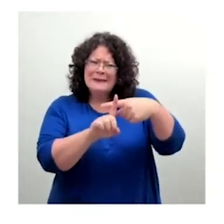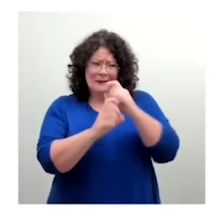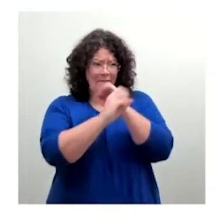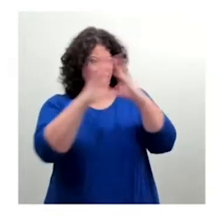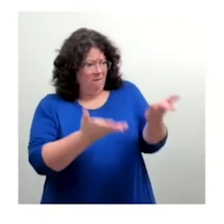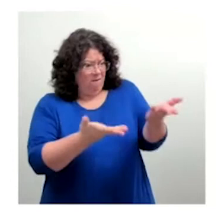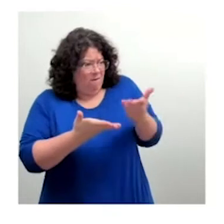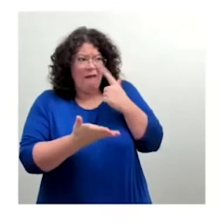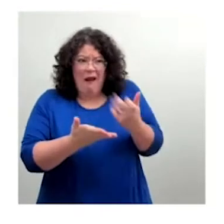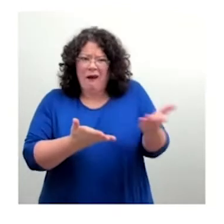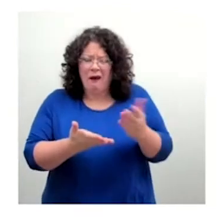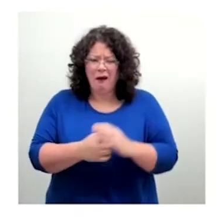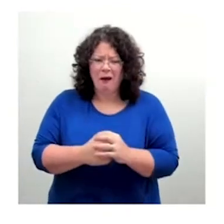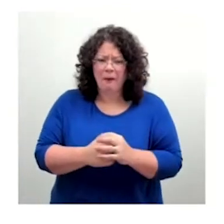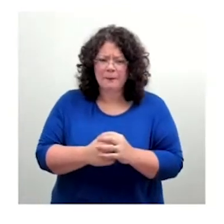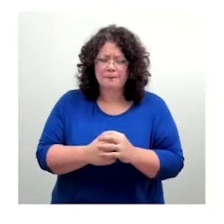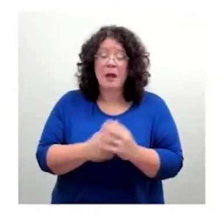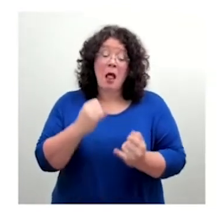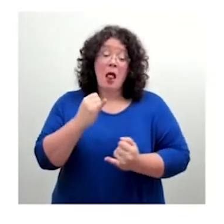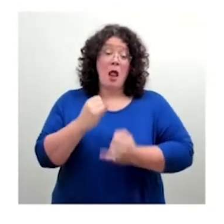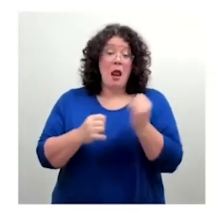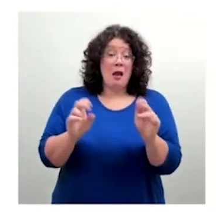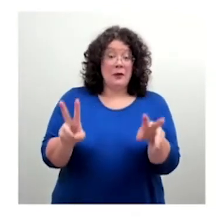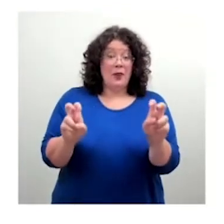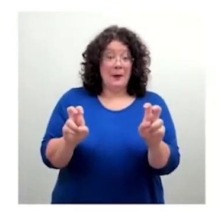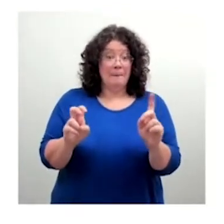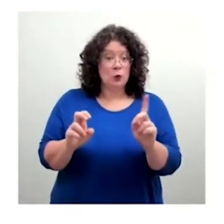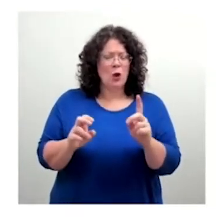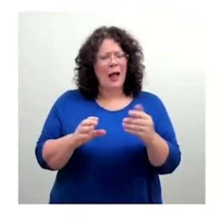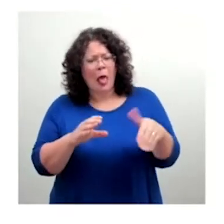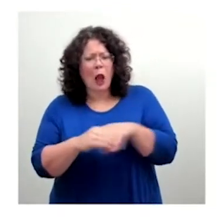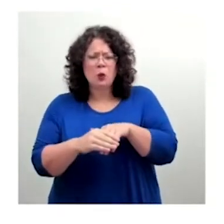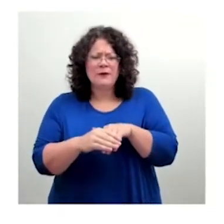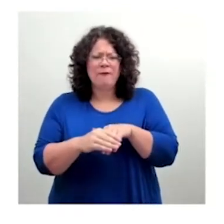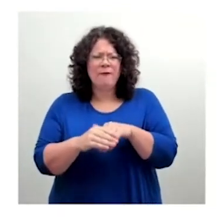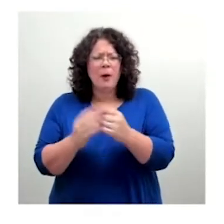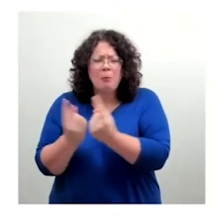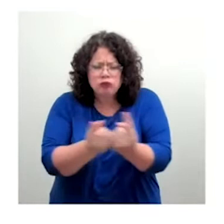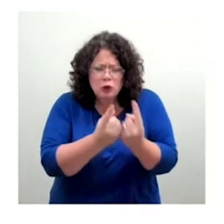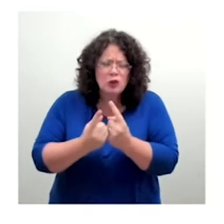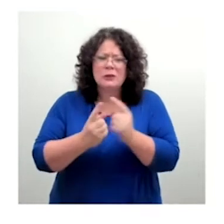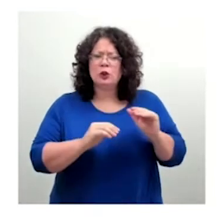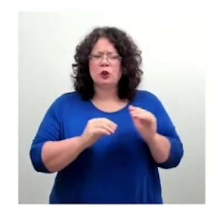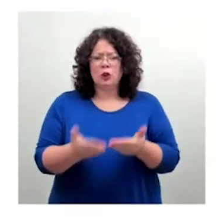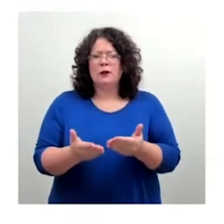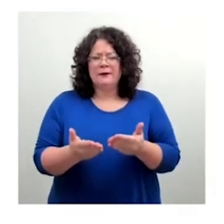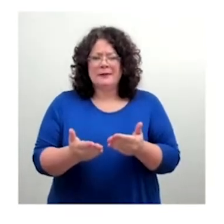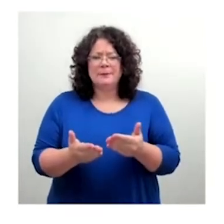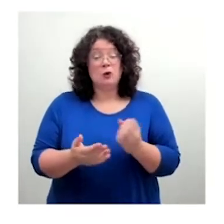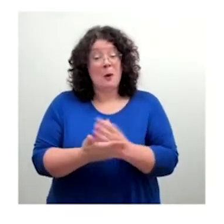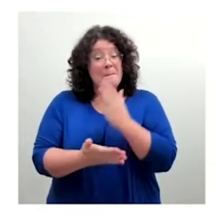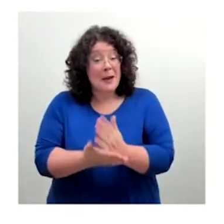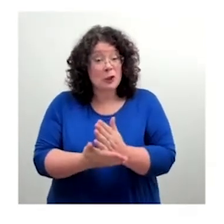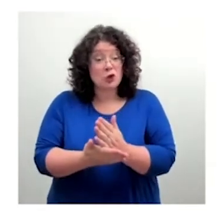all products and services are more accessible to everyone in society. We're also running several cross-cutting groups